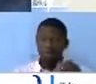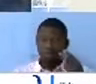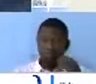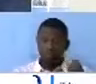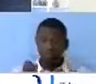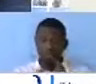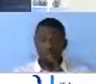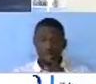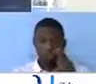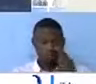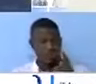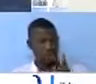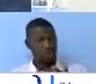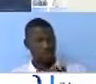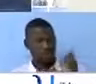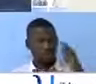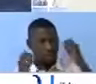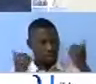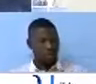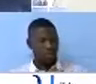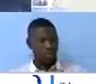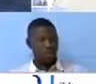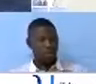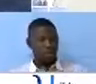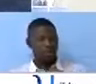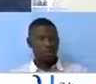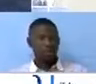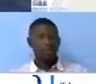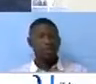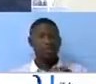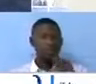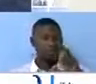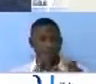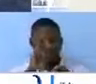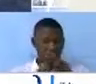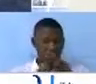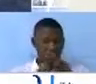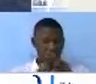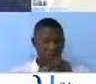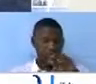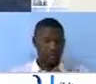the panel, doesn't that indicate the interest of the president on the matter?